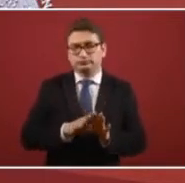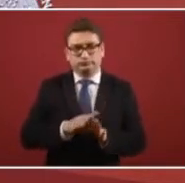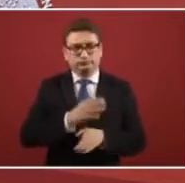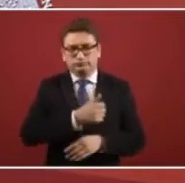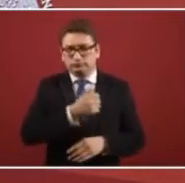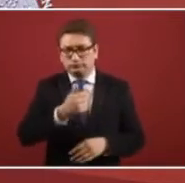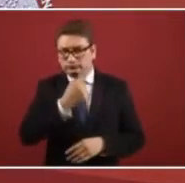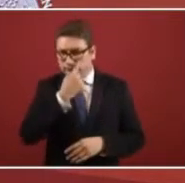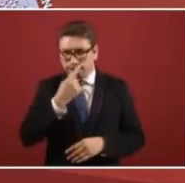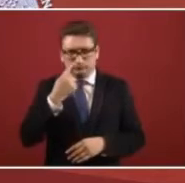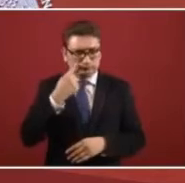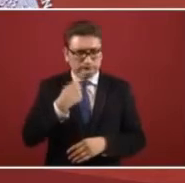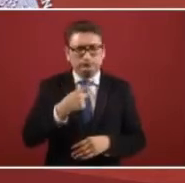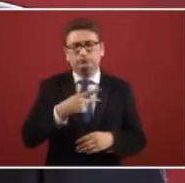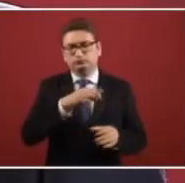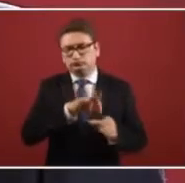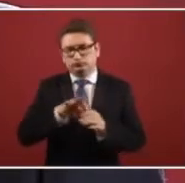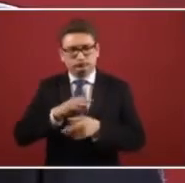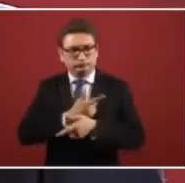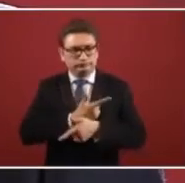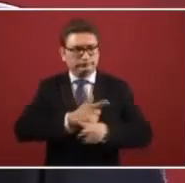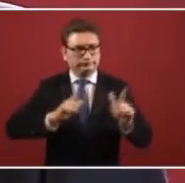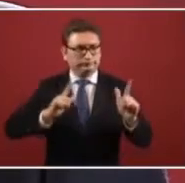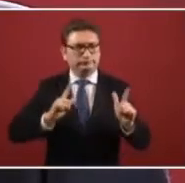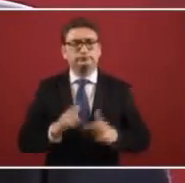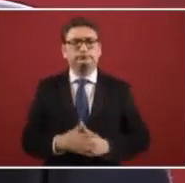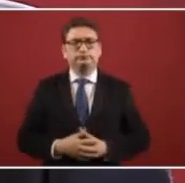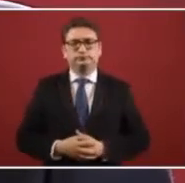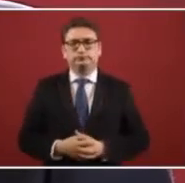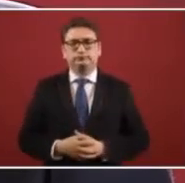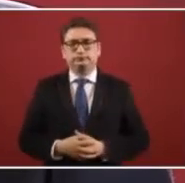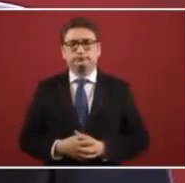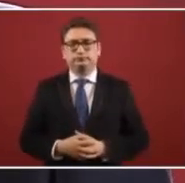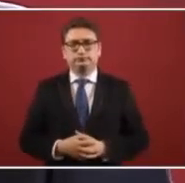to start democracy from the bottom.